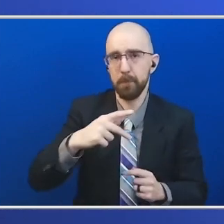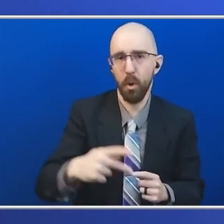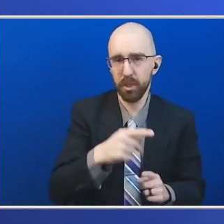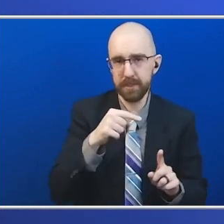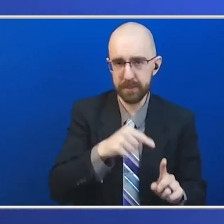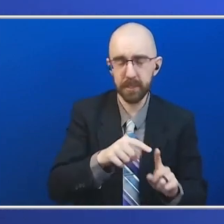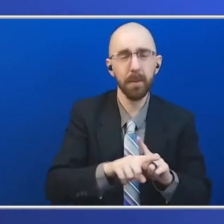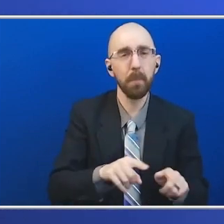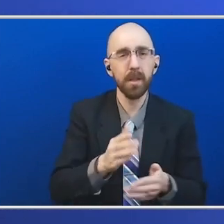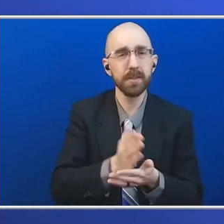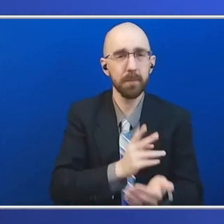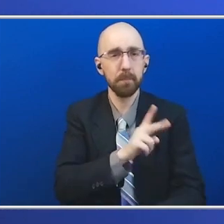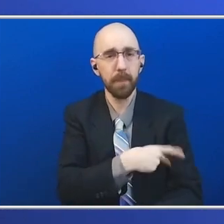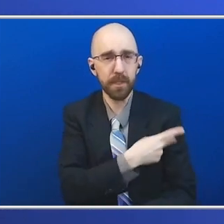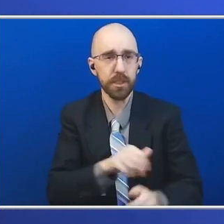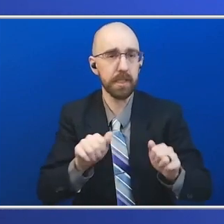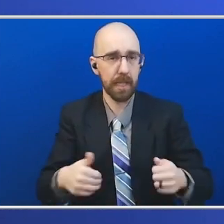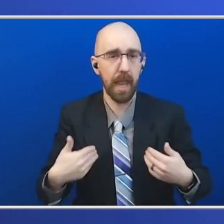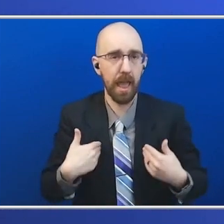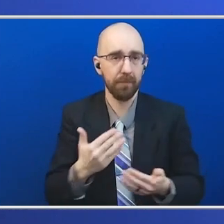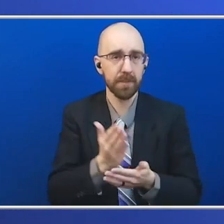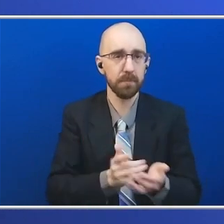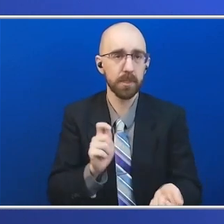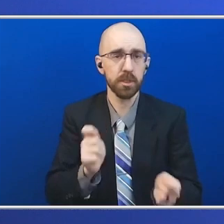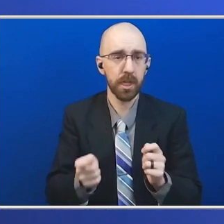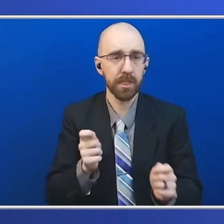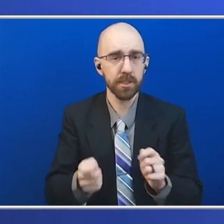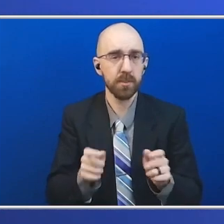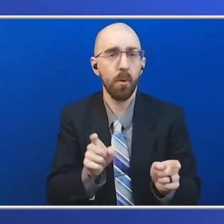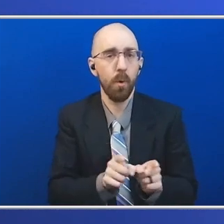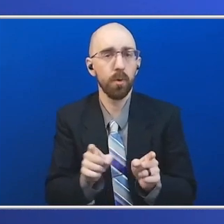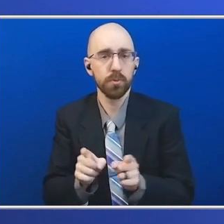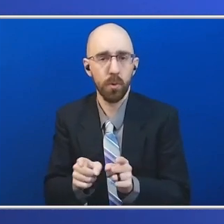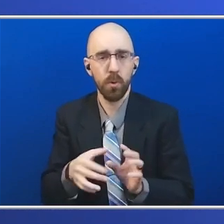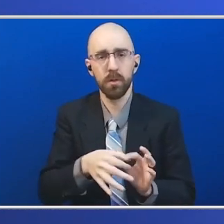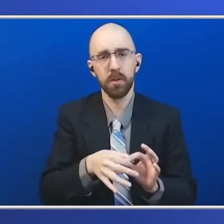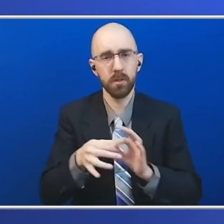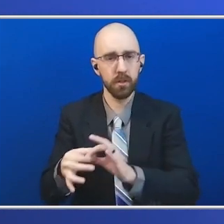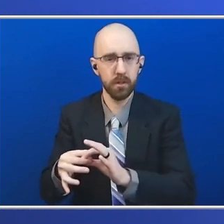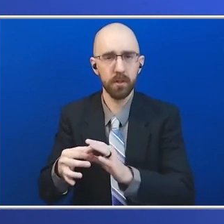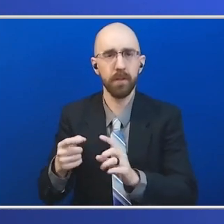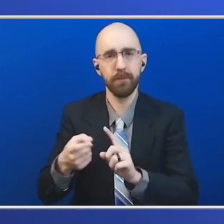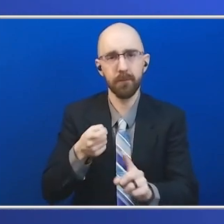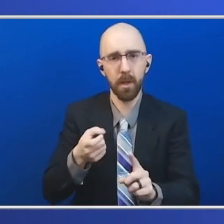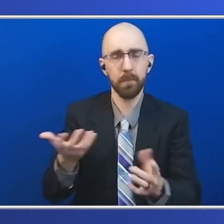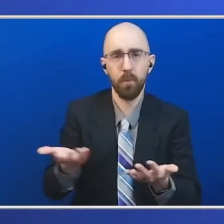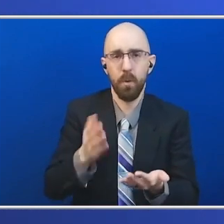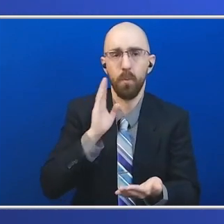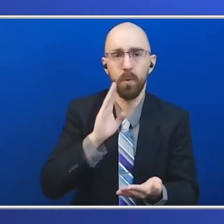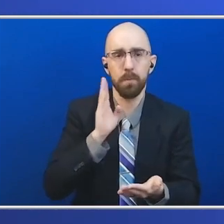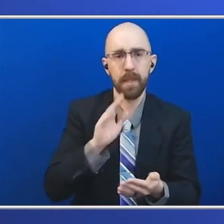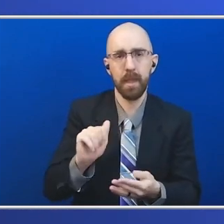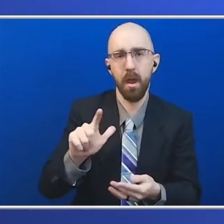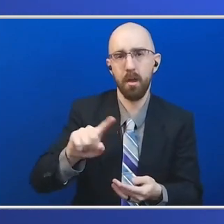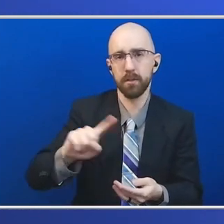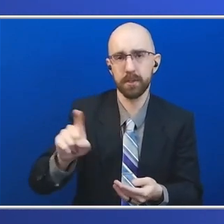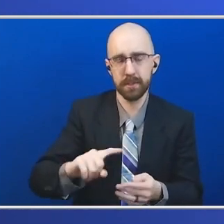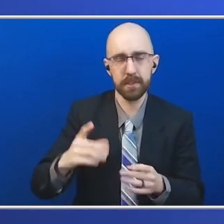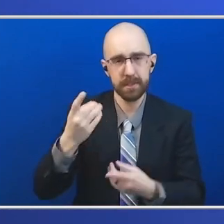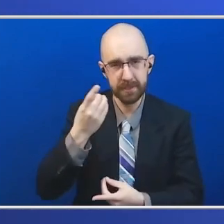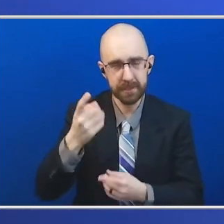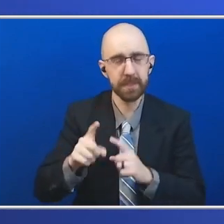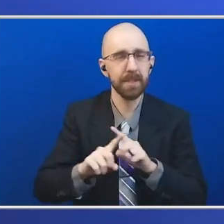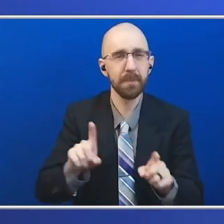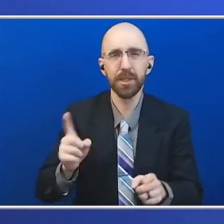patients can have some of the changes also associated from what would be Alzheimer's disease, but just not enough